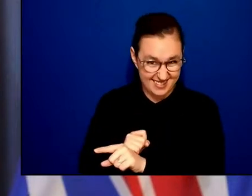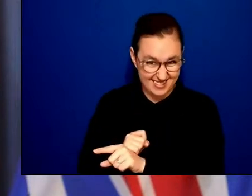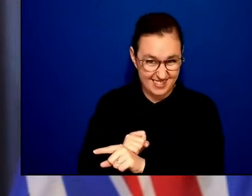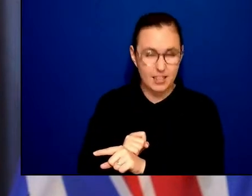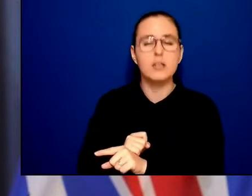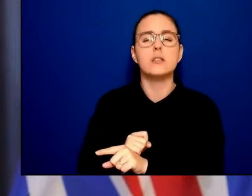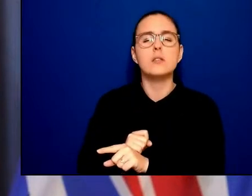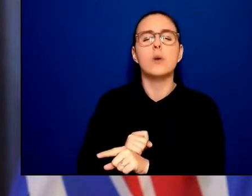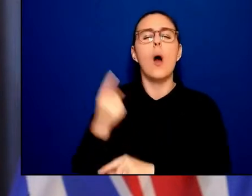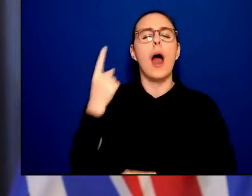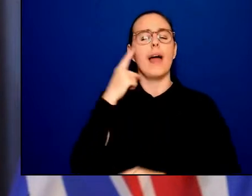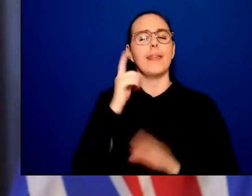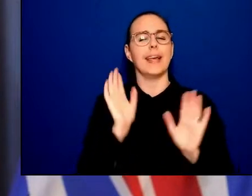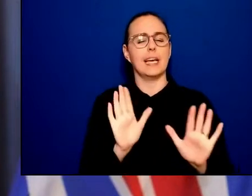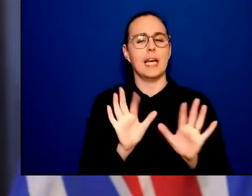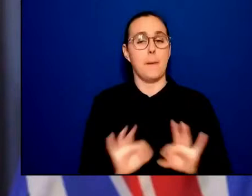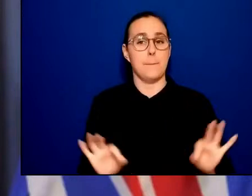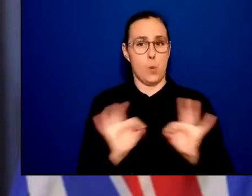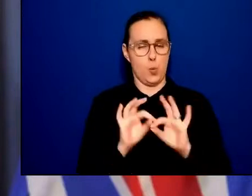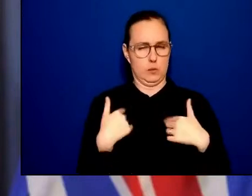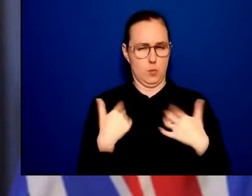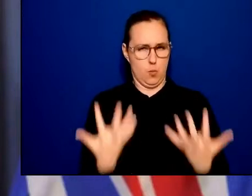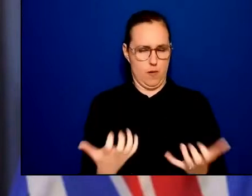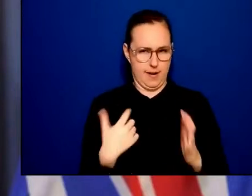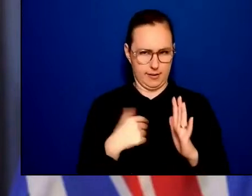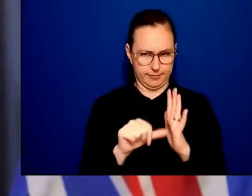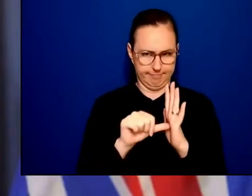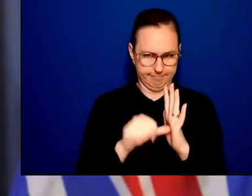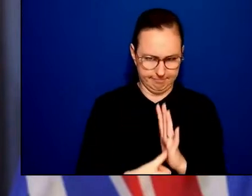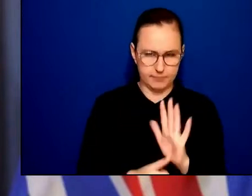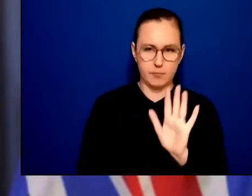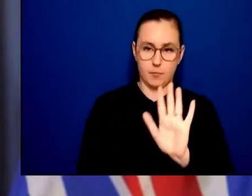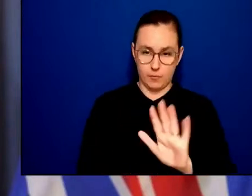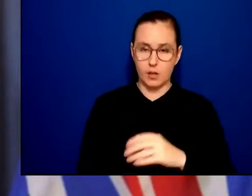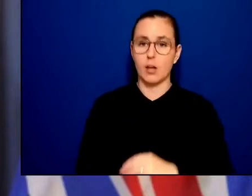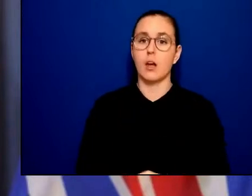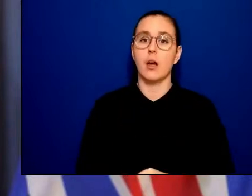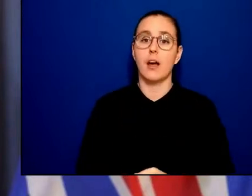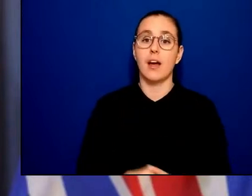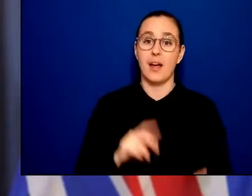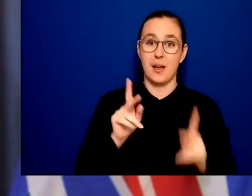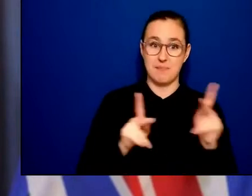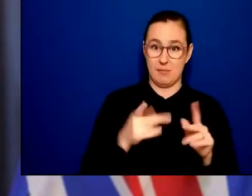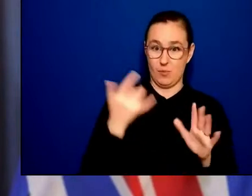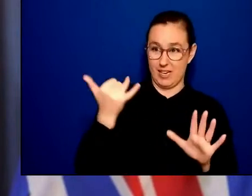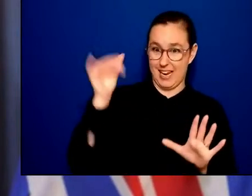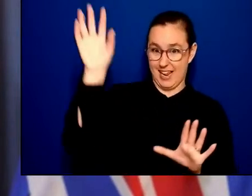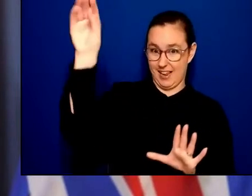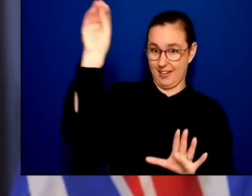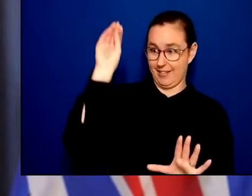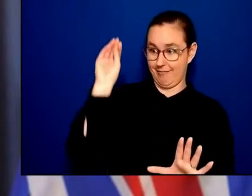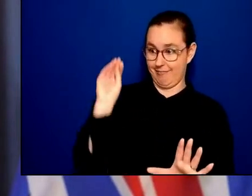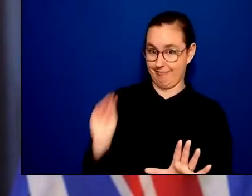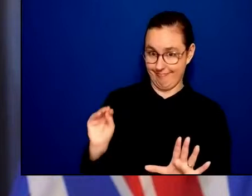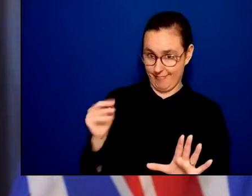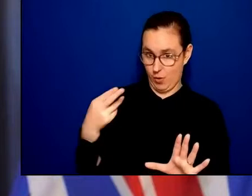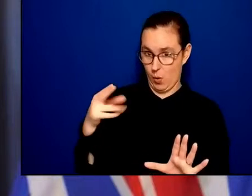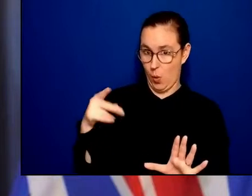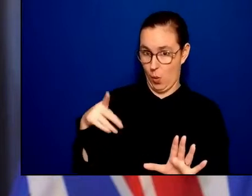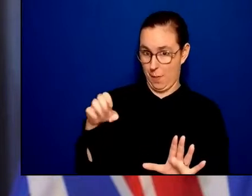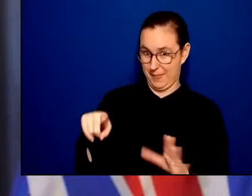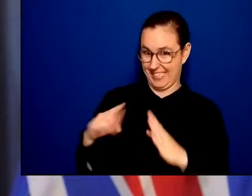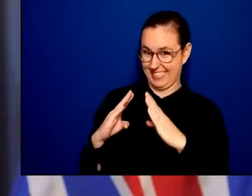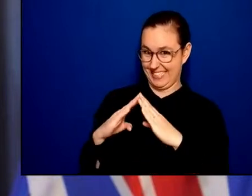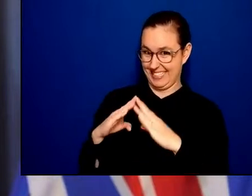that people are in Hope. They're not stranded on highways. They are in Hope. There are supplies